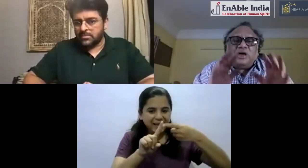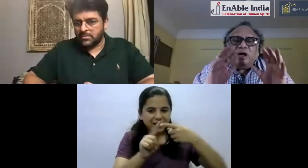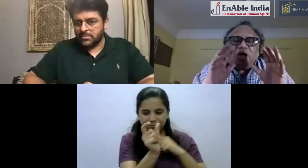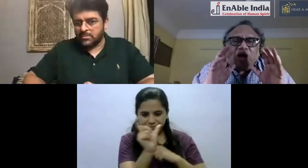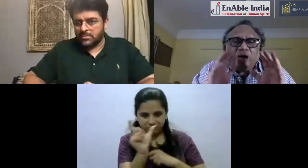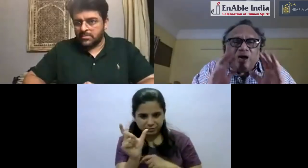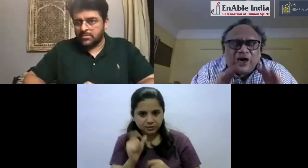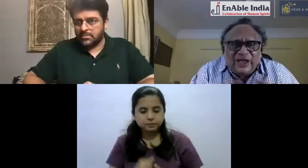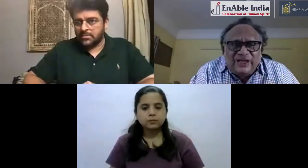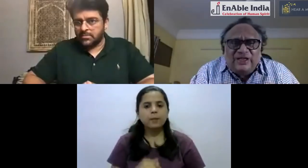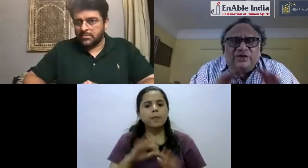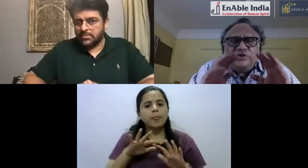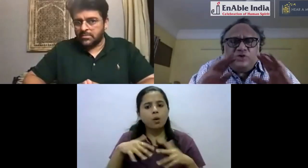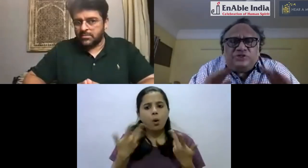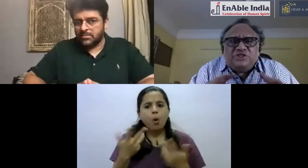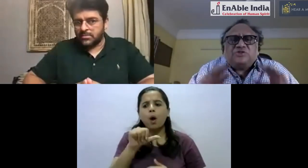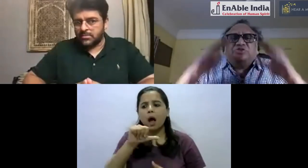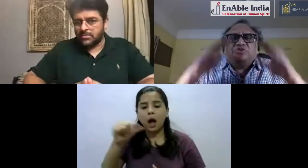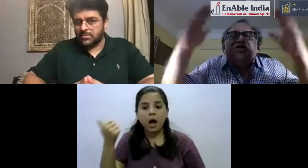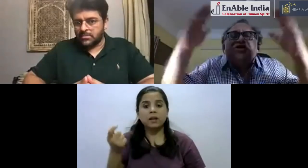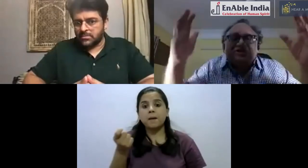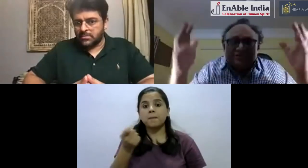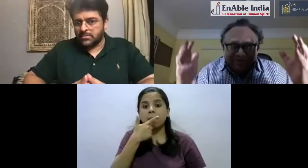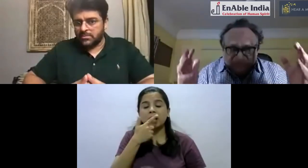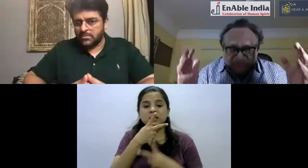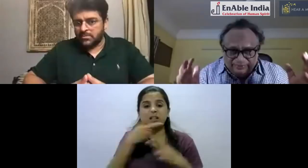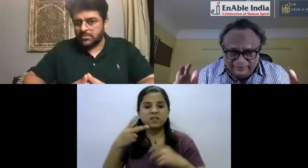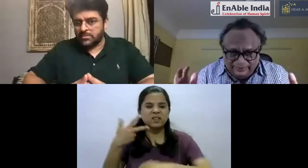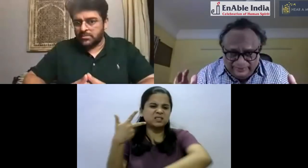or high doses of steroids,